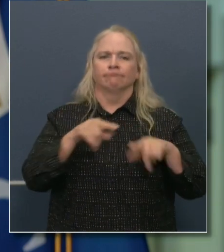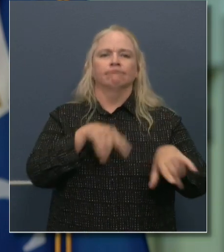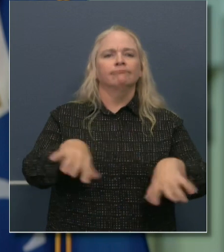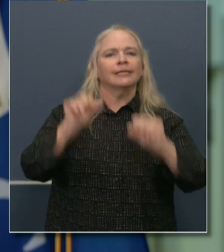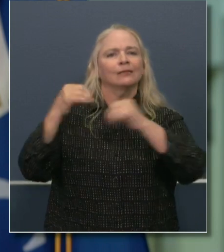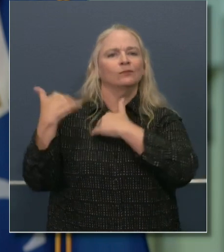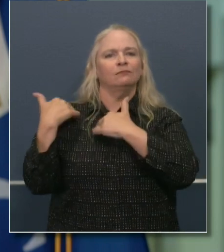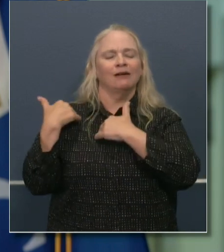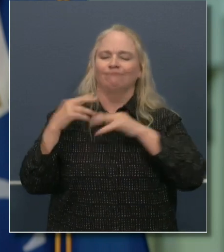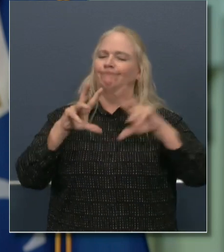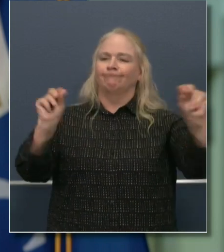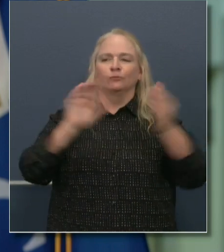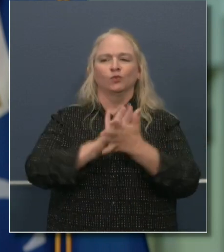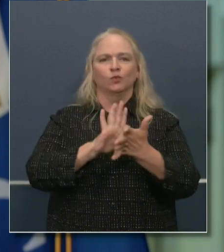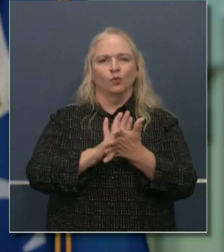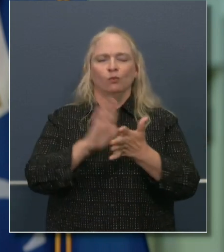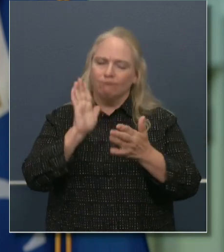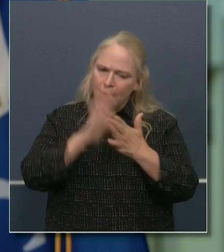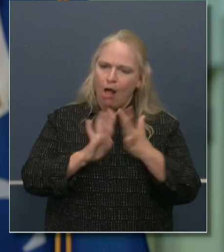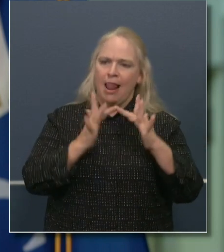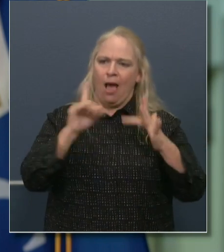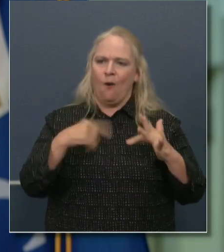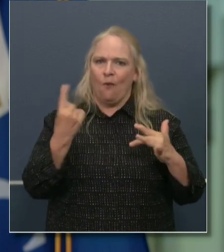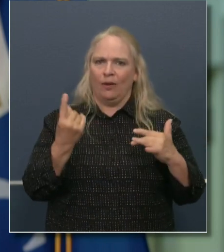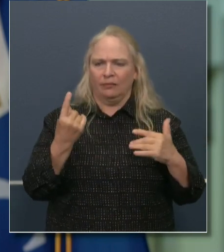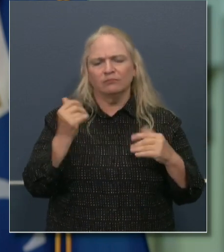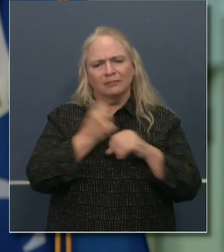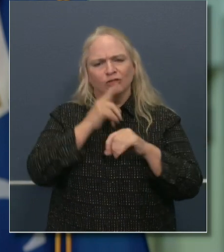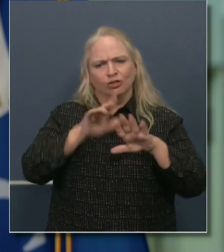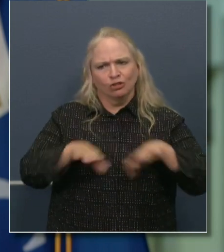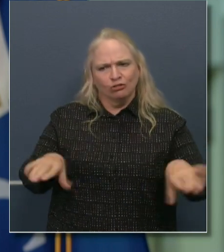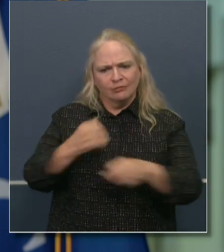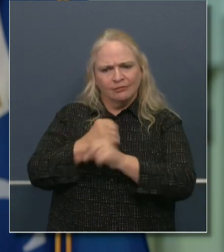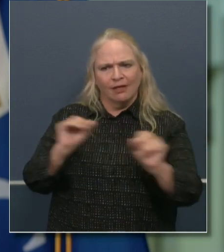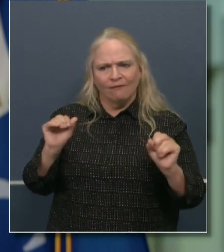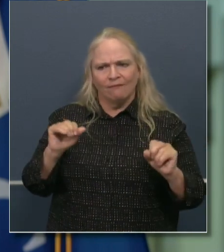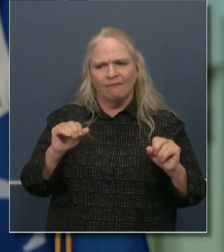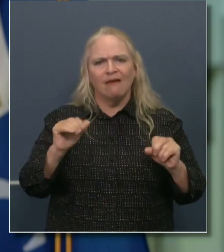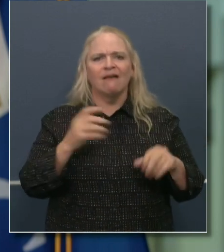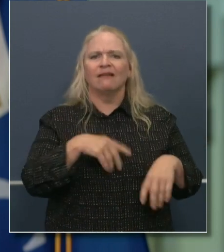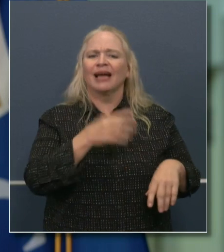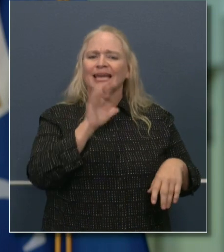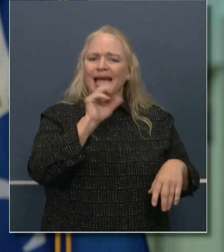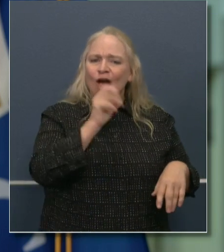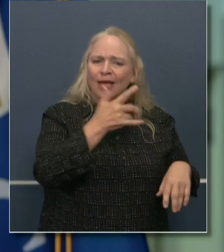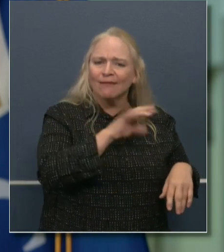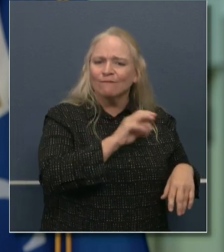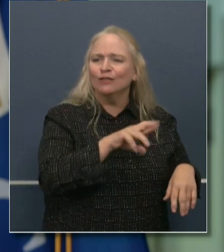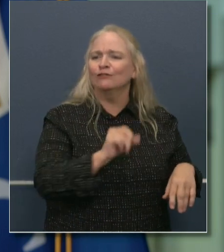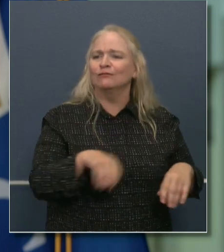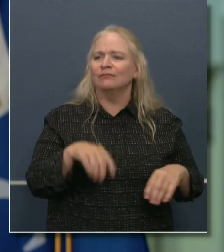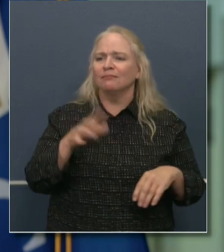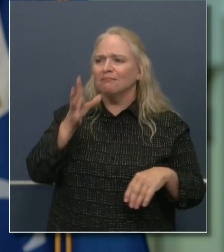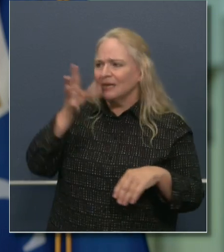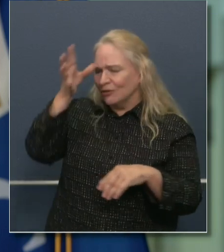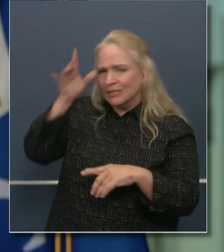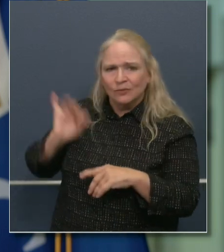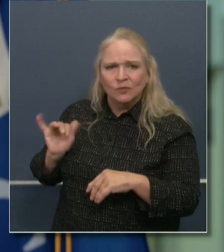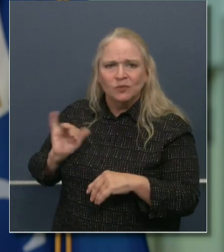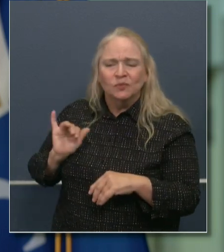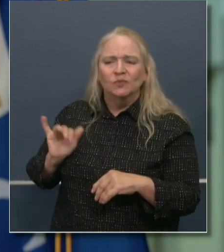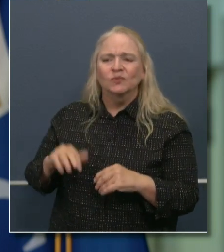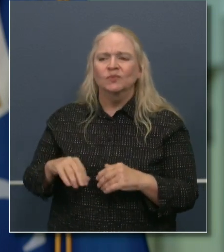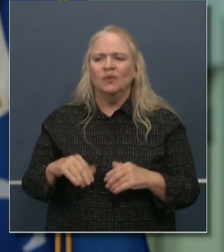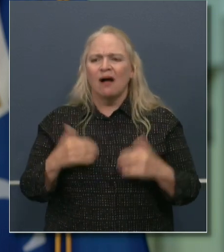give their children, not just their children, their caregivers, give the system as well as parents the opportunity